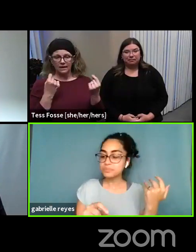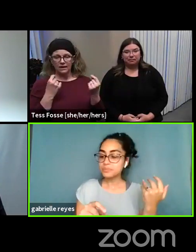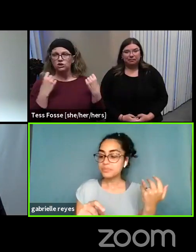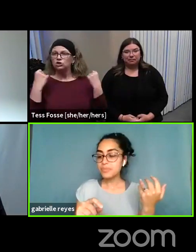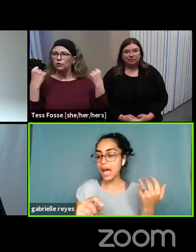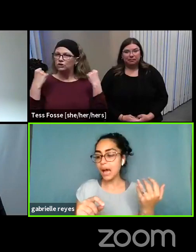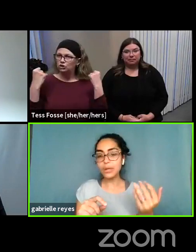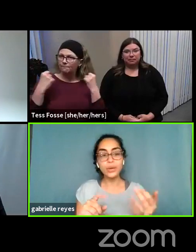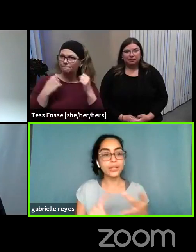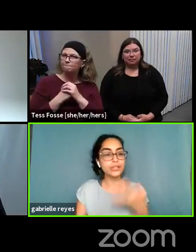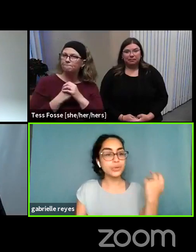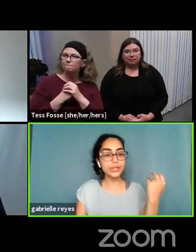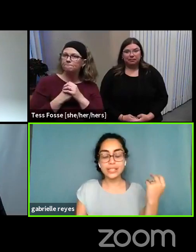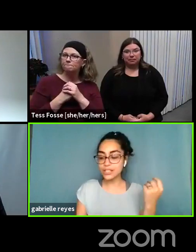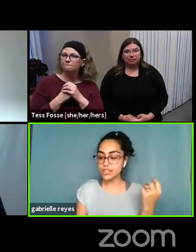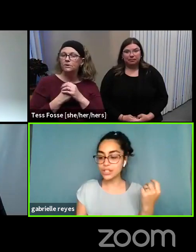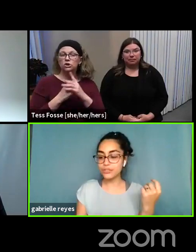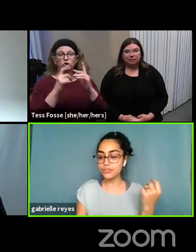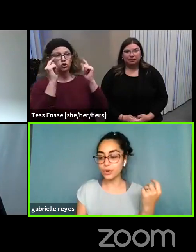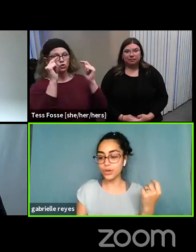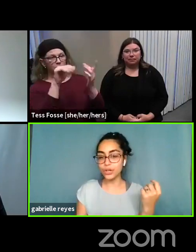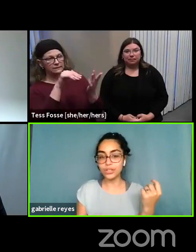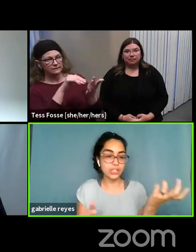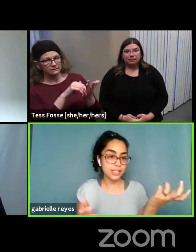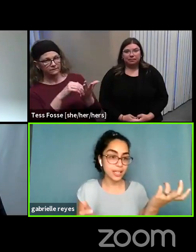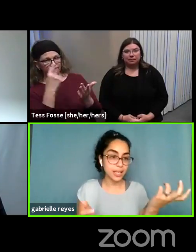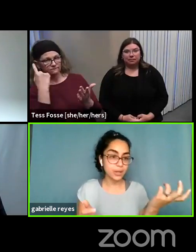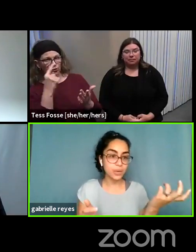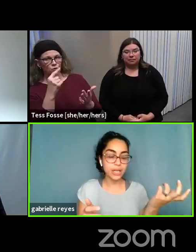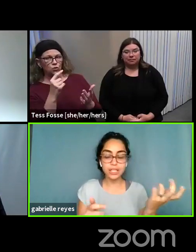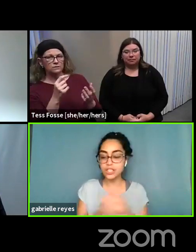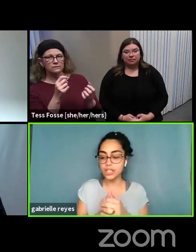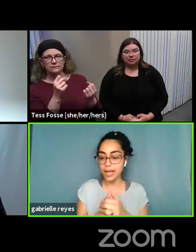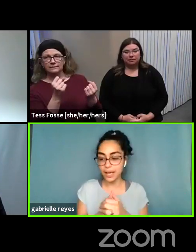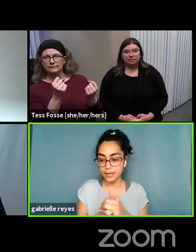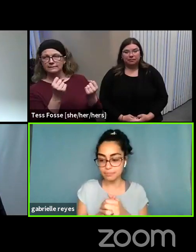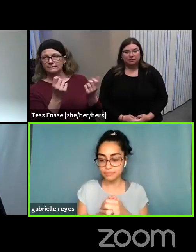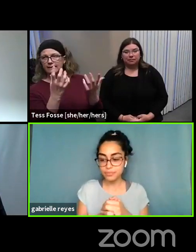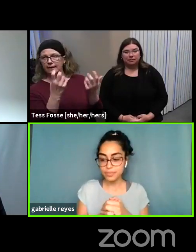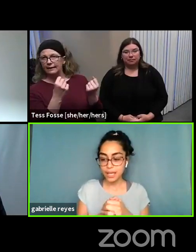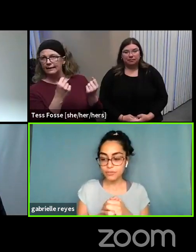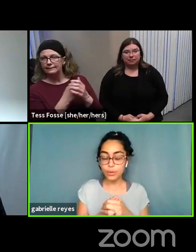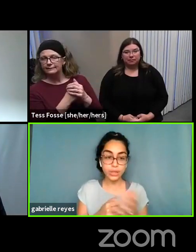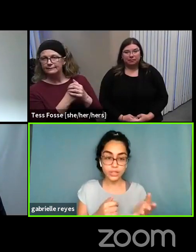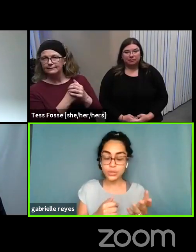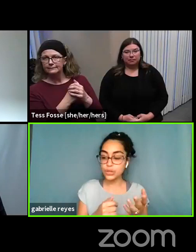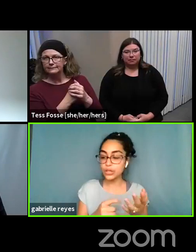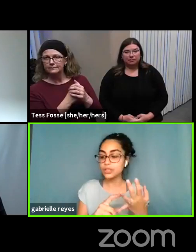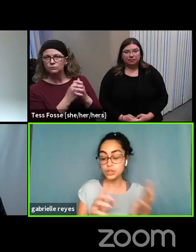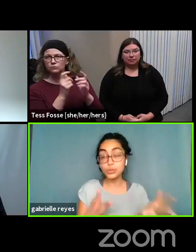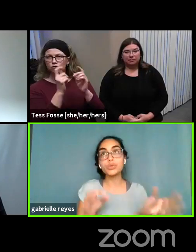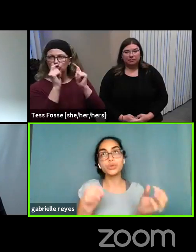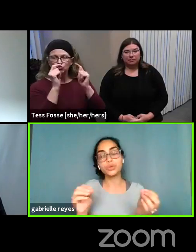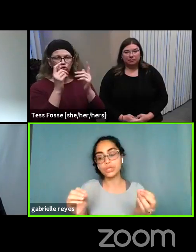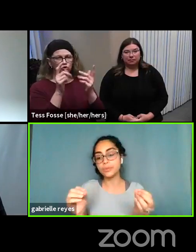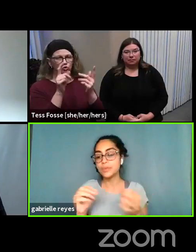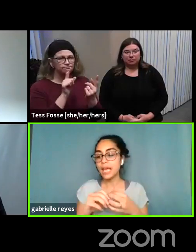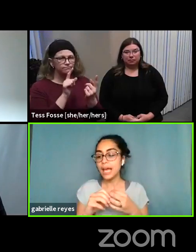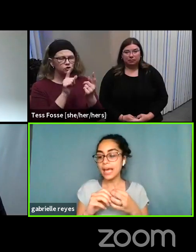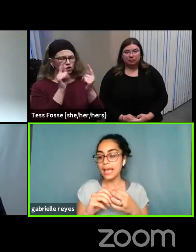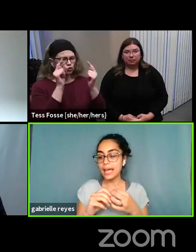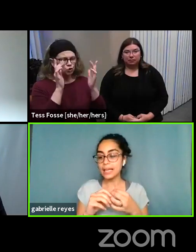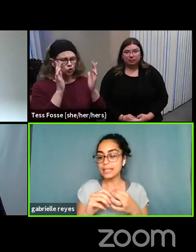gym. I would go to the tutoring center for just sign language with the